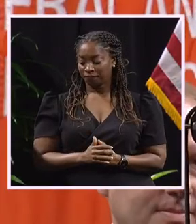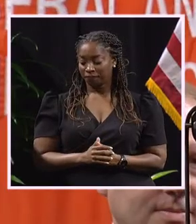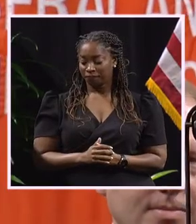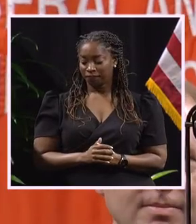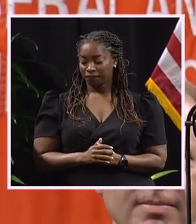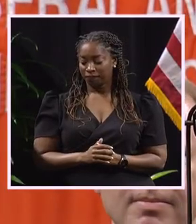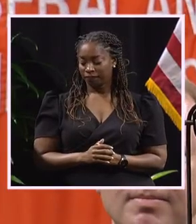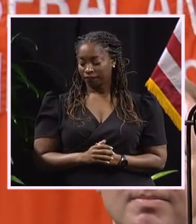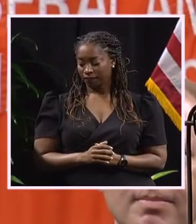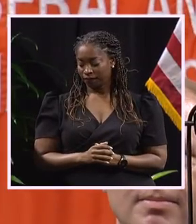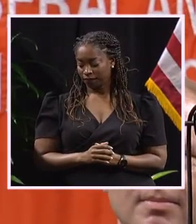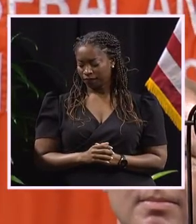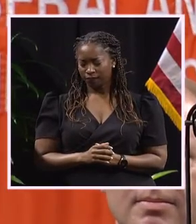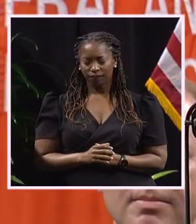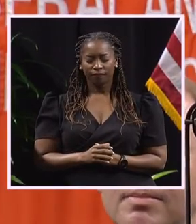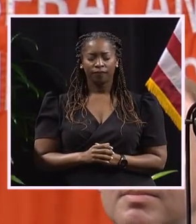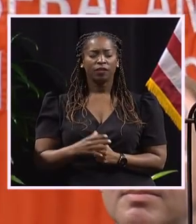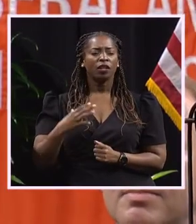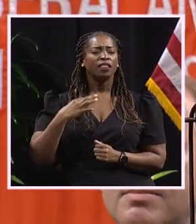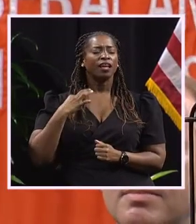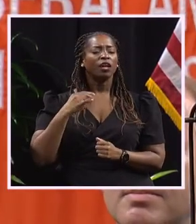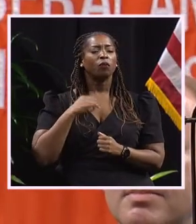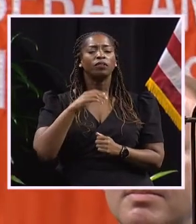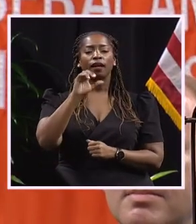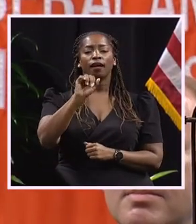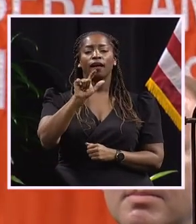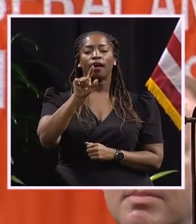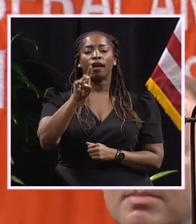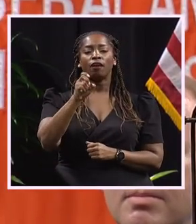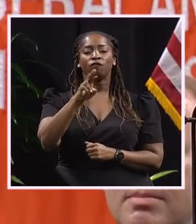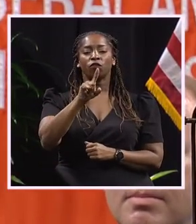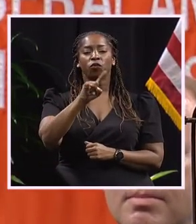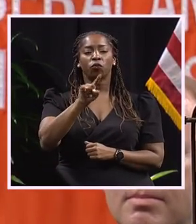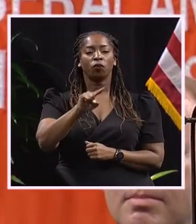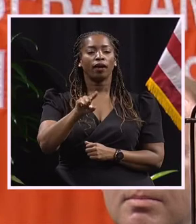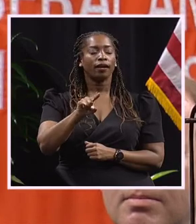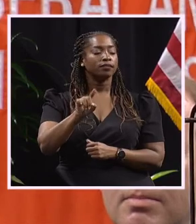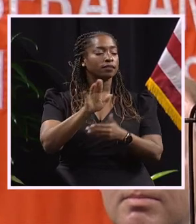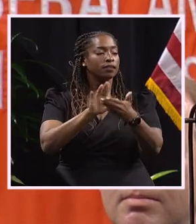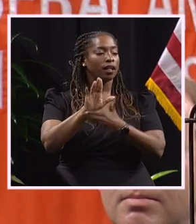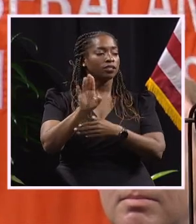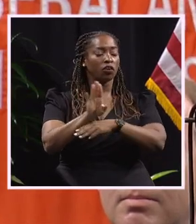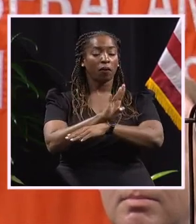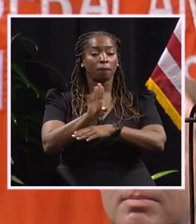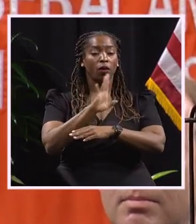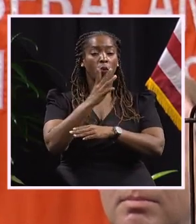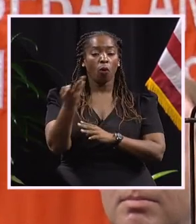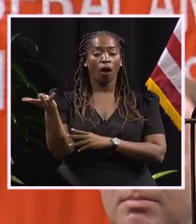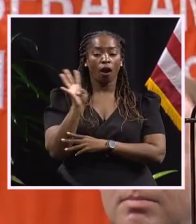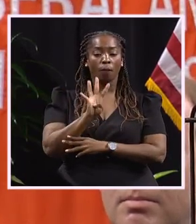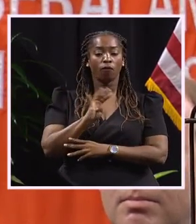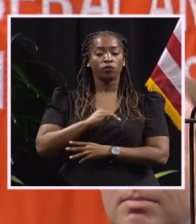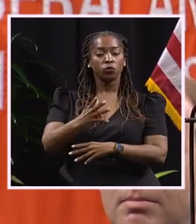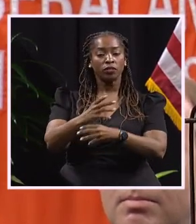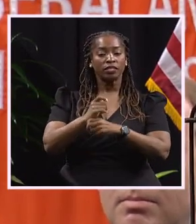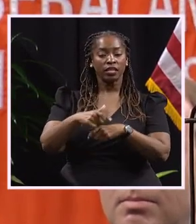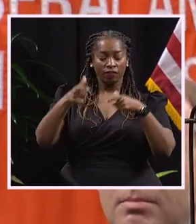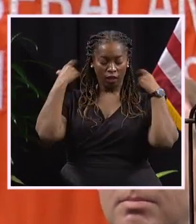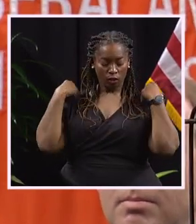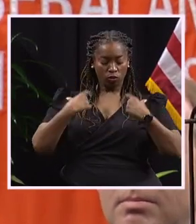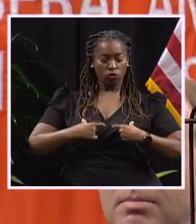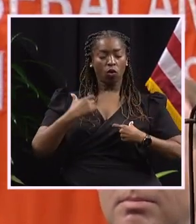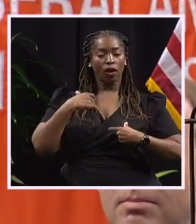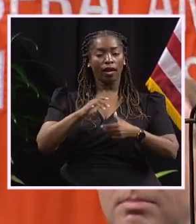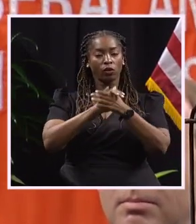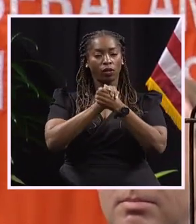Degree candidates, beginning with the Alvarez College of Business, will come forward as your row is called to receive your scrolls and to be congratulated by your